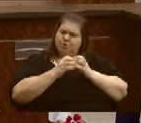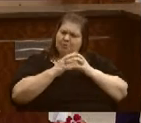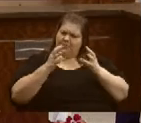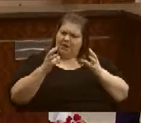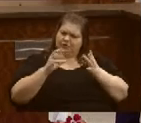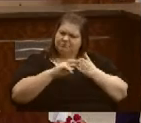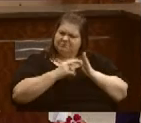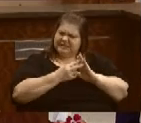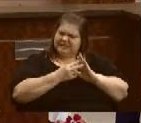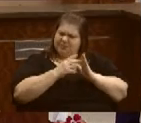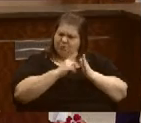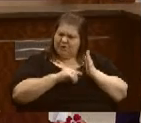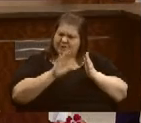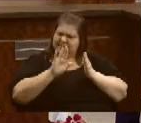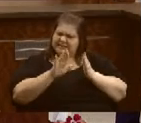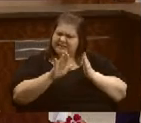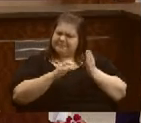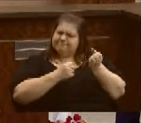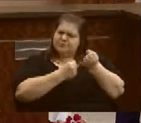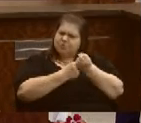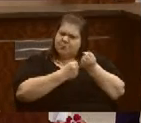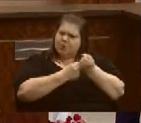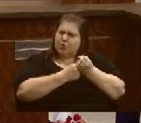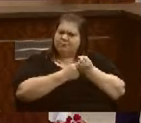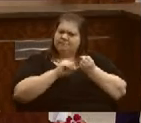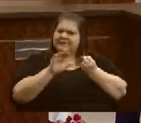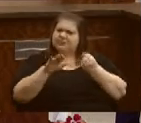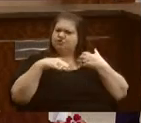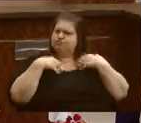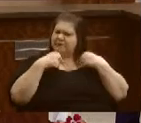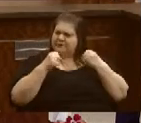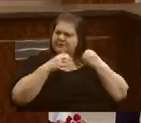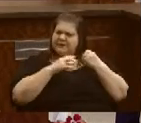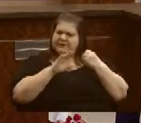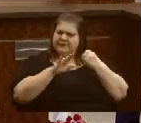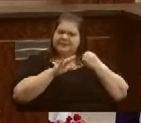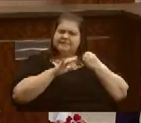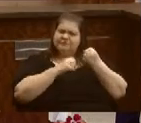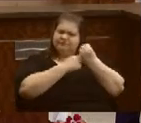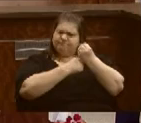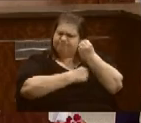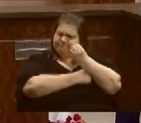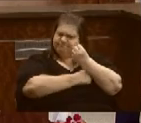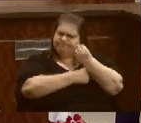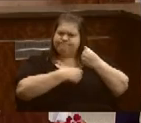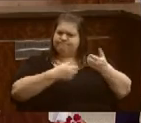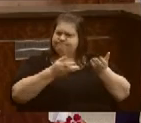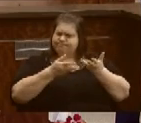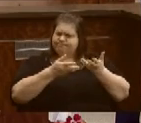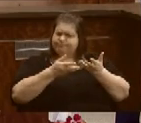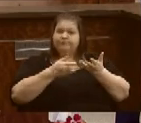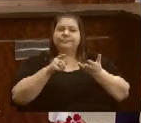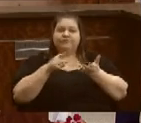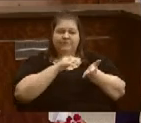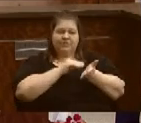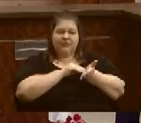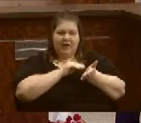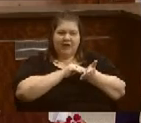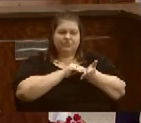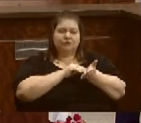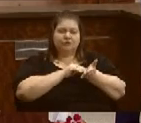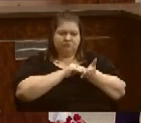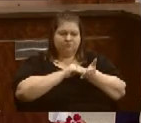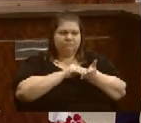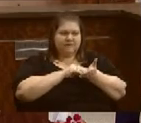someone that is their driving force, their strength, and their pillar to lean on. As the doctor faced each day